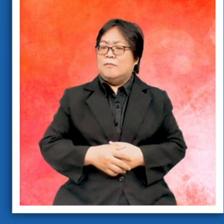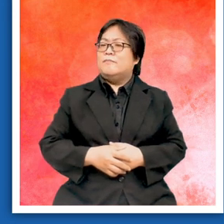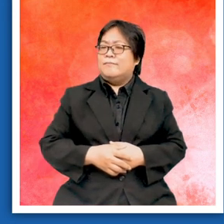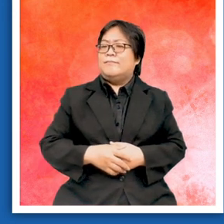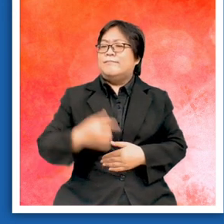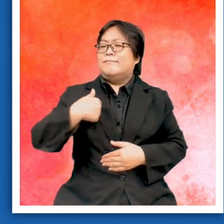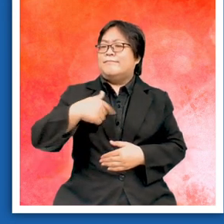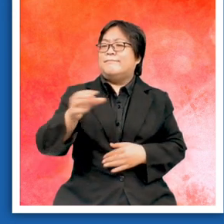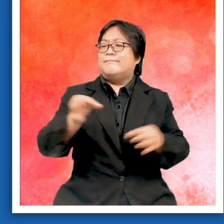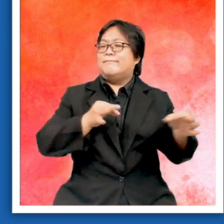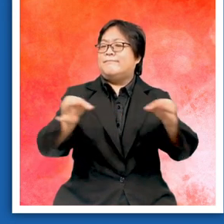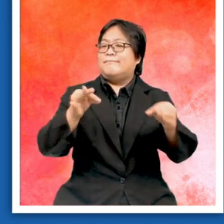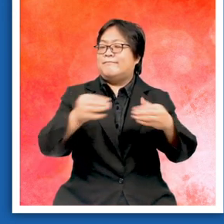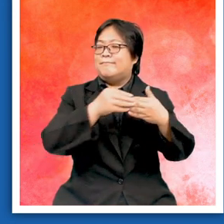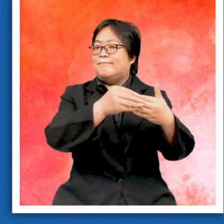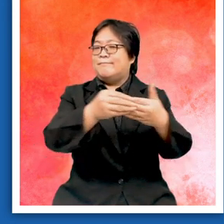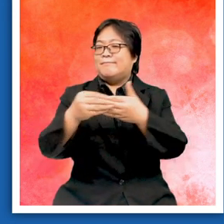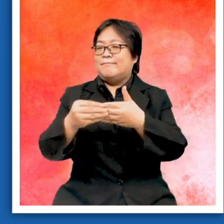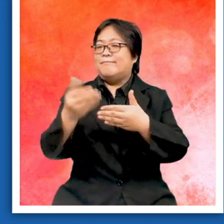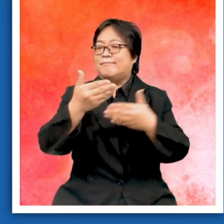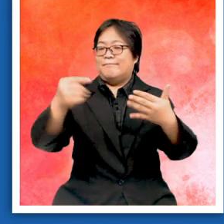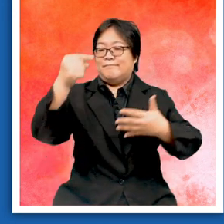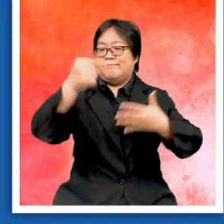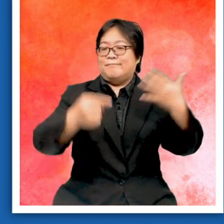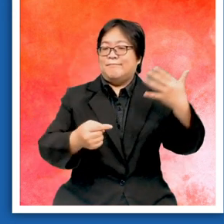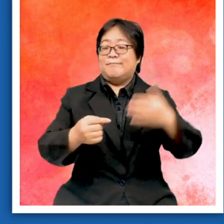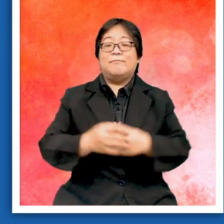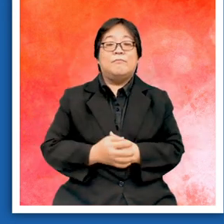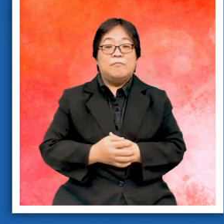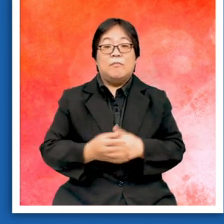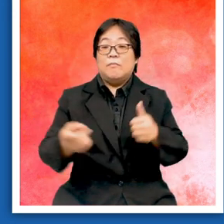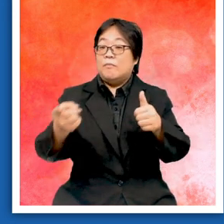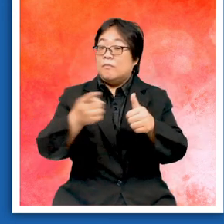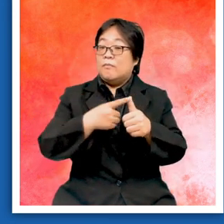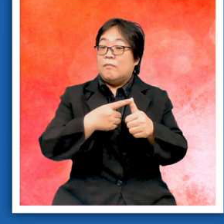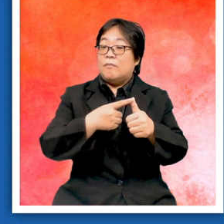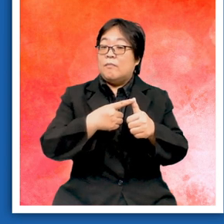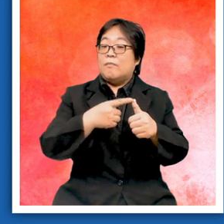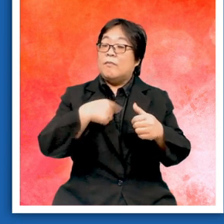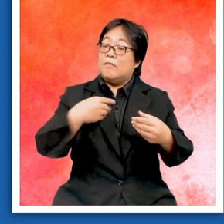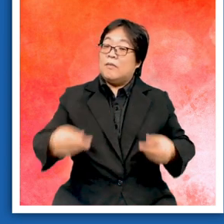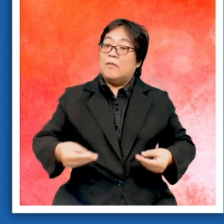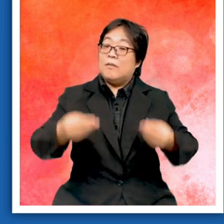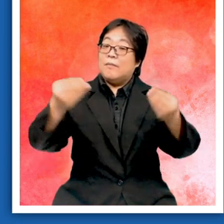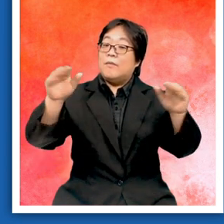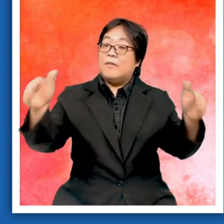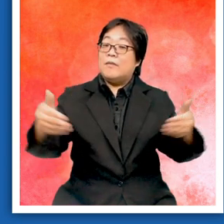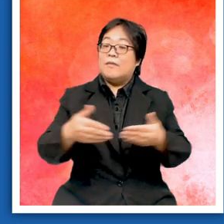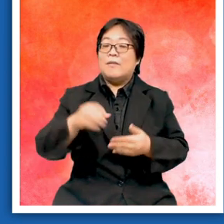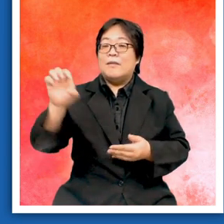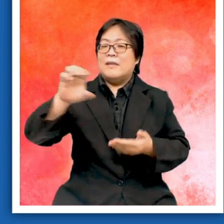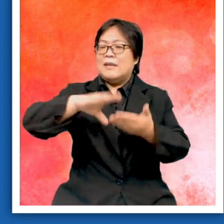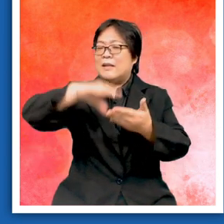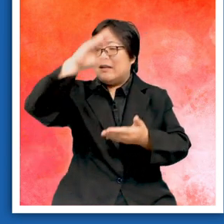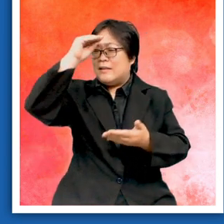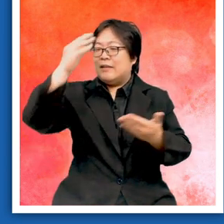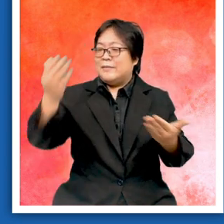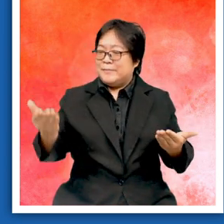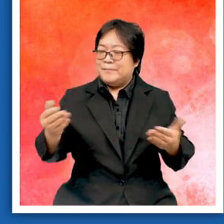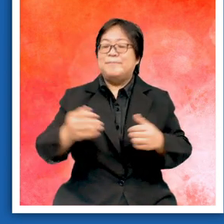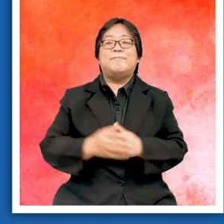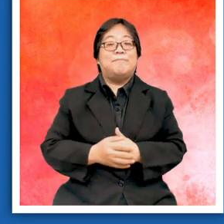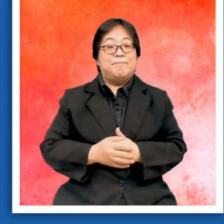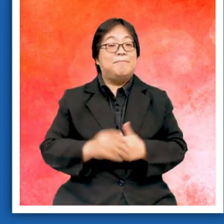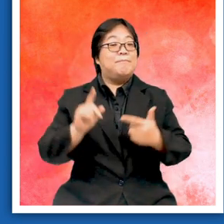and guide you on the following items. First, I'll give an introduction on e-learning unit and